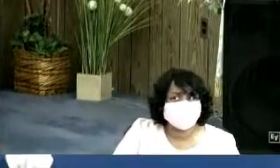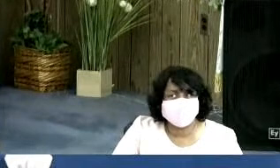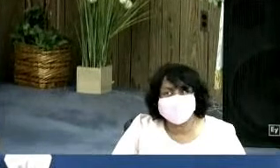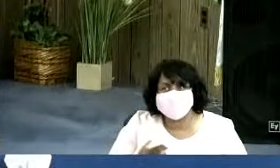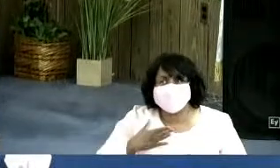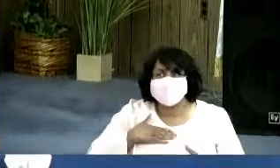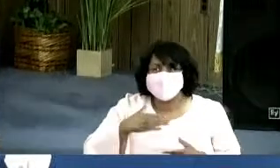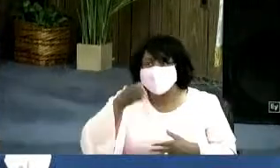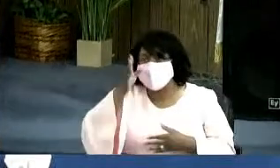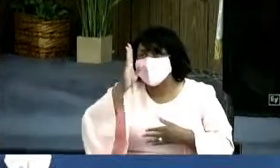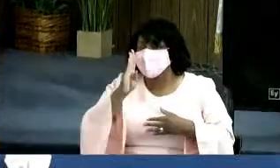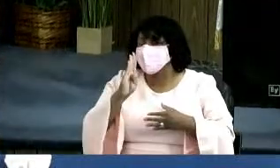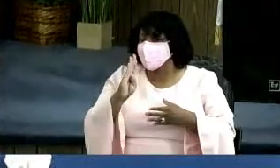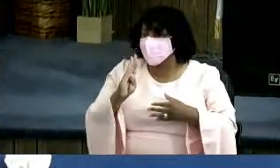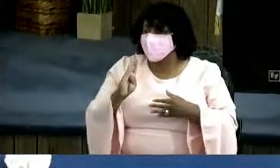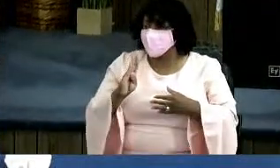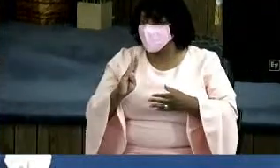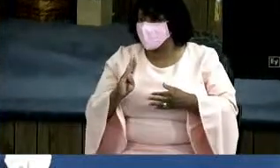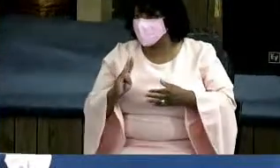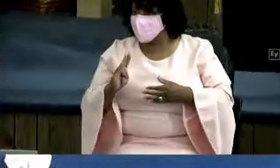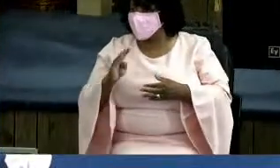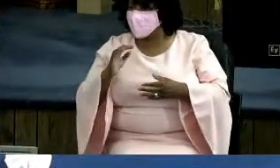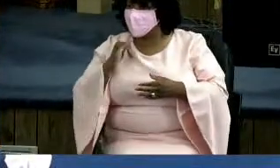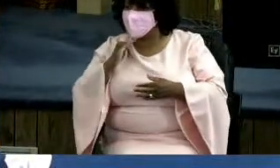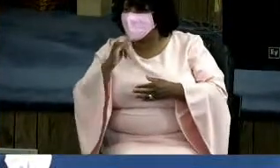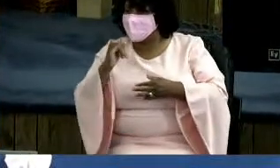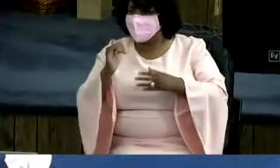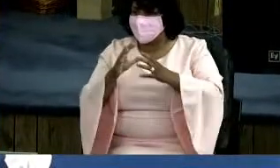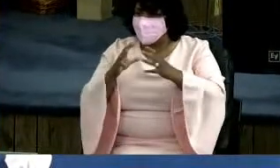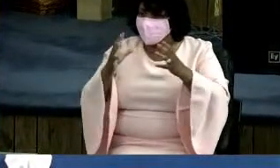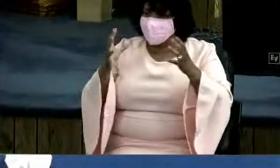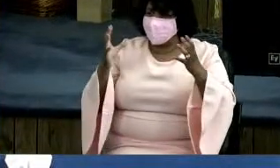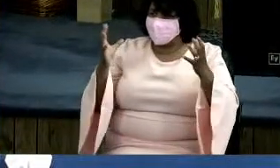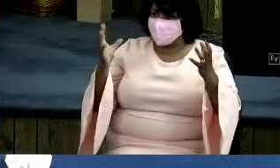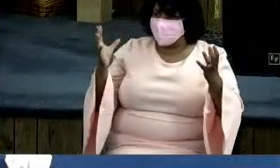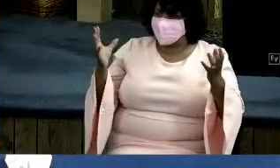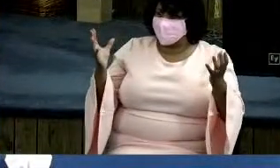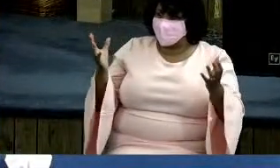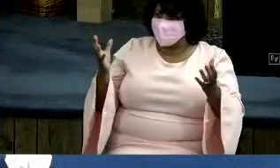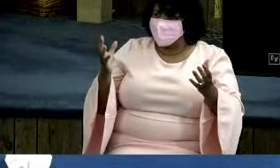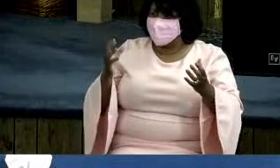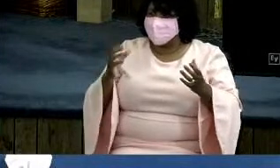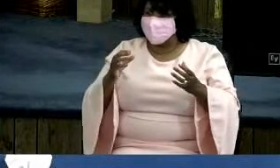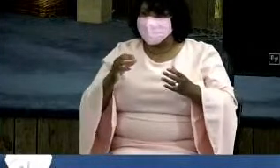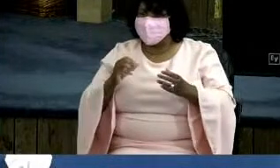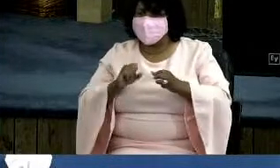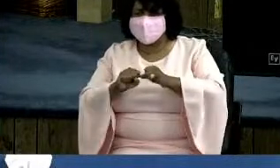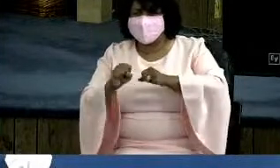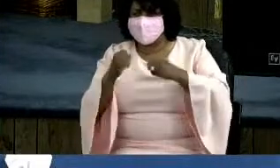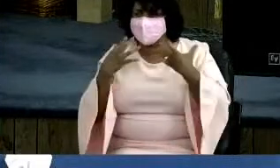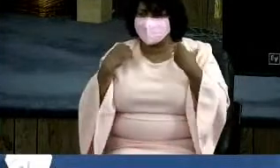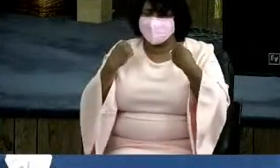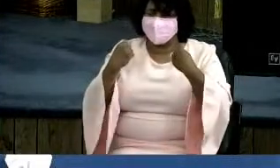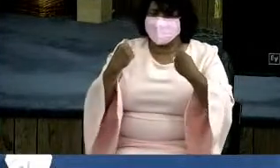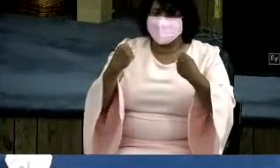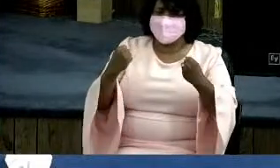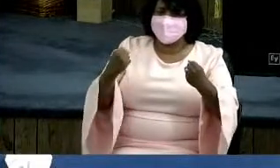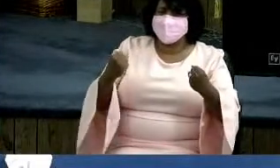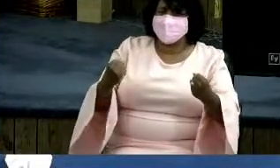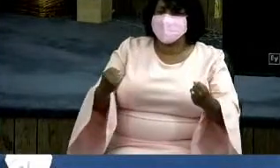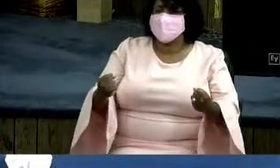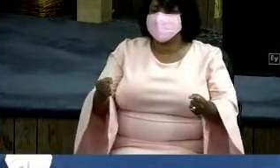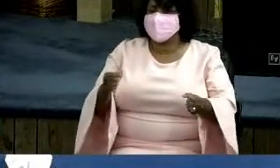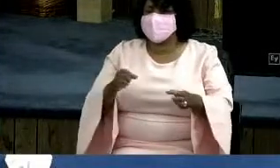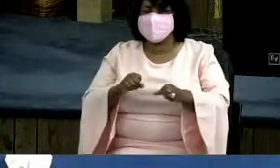My God is big, so strong,